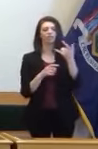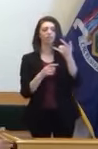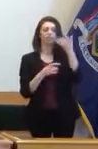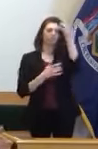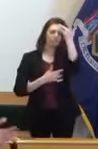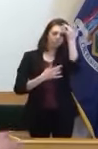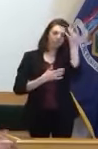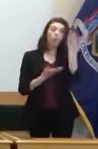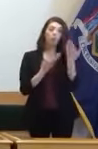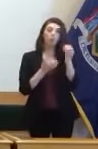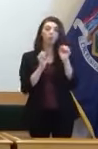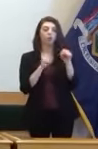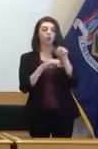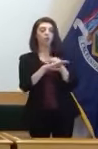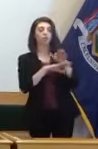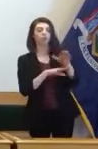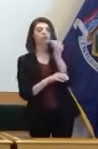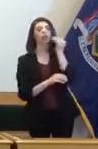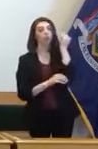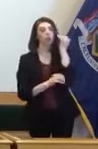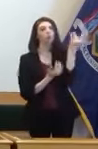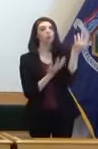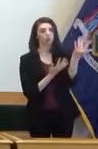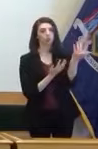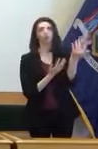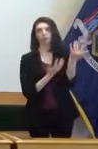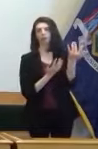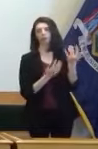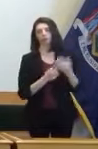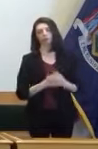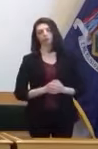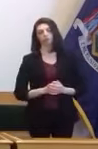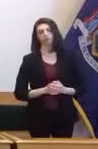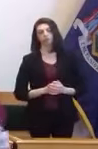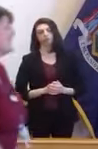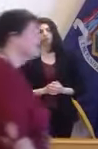sent home and scheduled with testing at our mobile testing site.